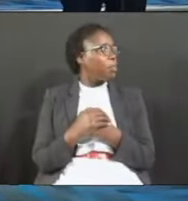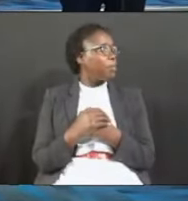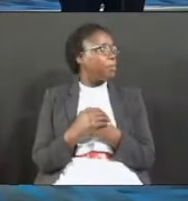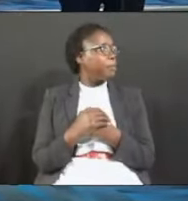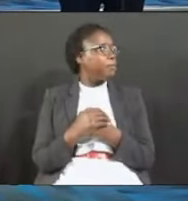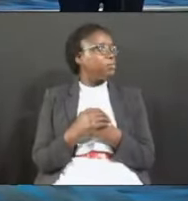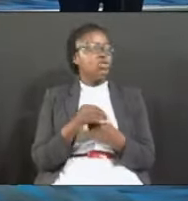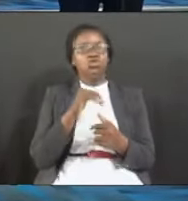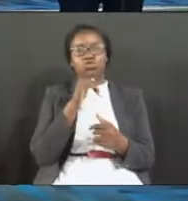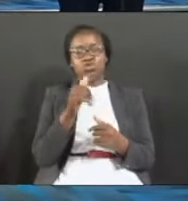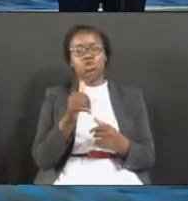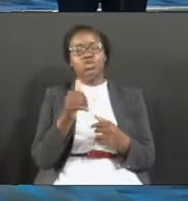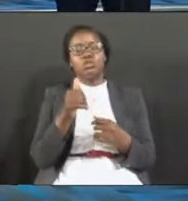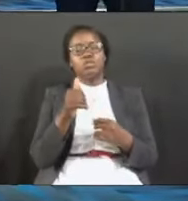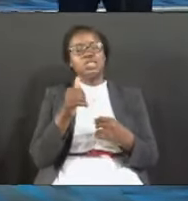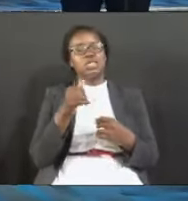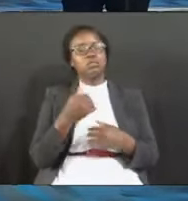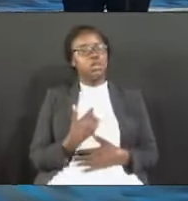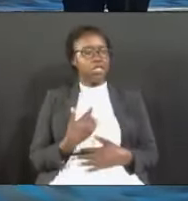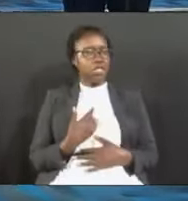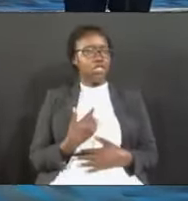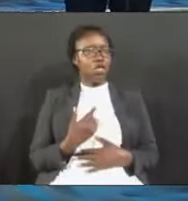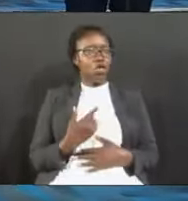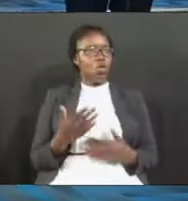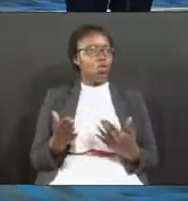Do not be dismayed.